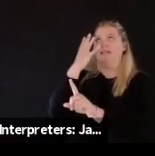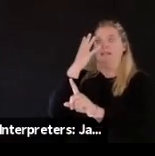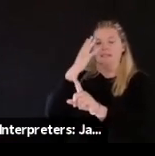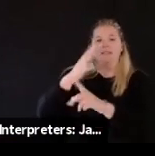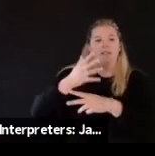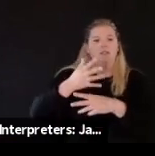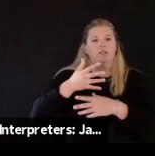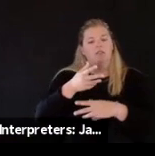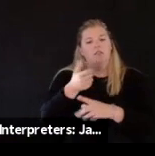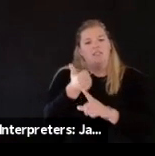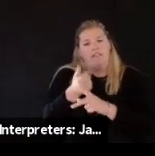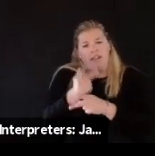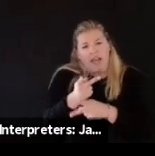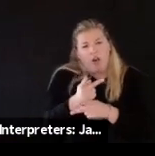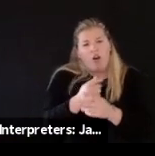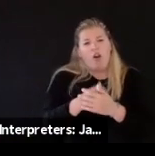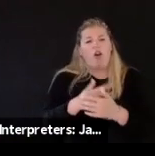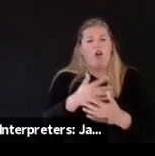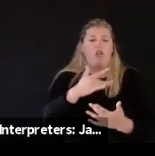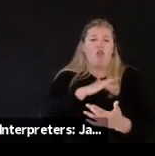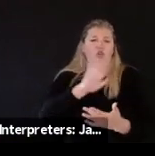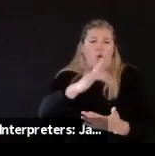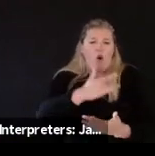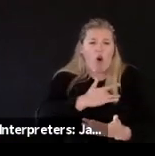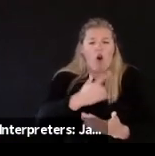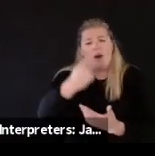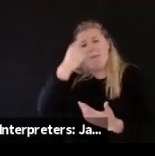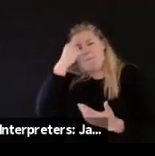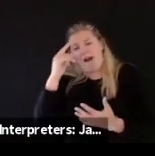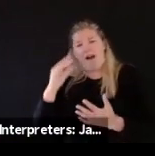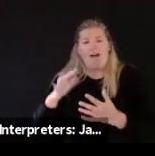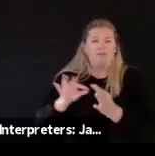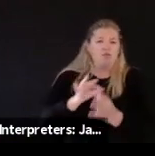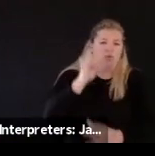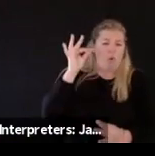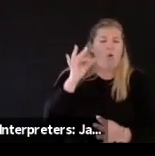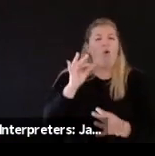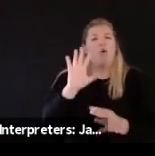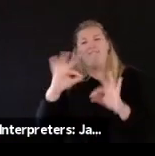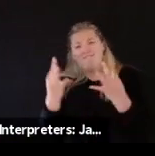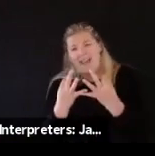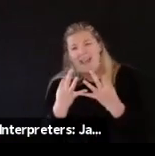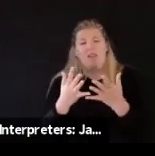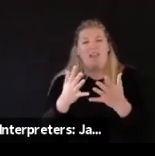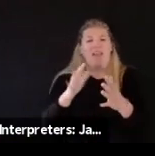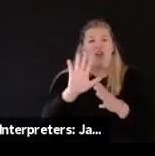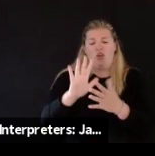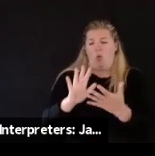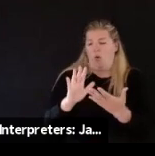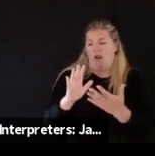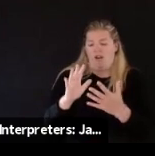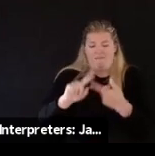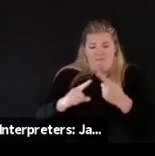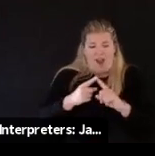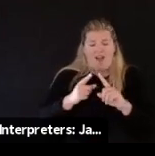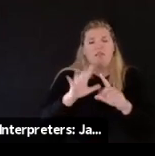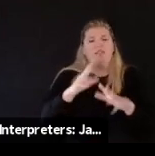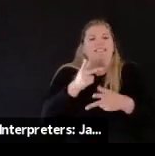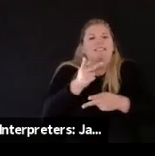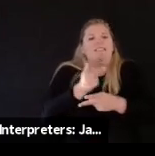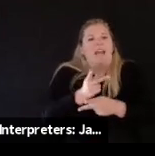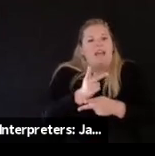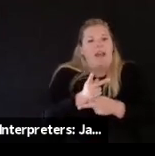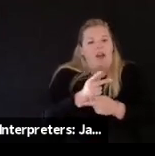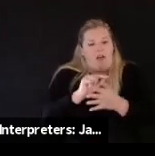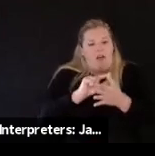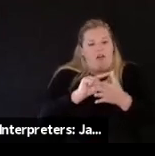care of your heart, your mind, your soul, your spirit, your family, your loved ones. Take care of yourself, because we need you